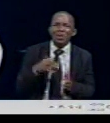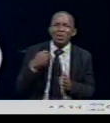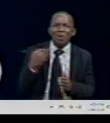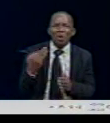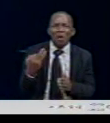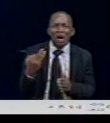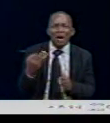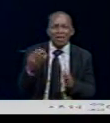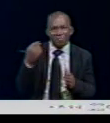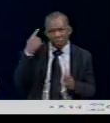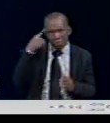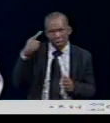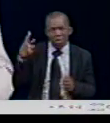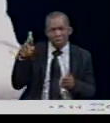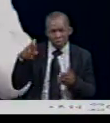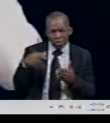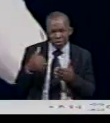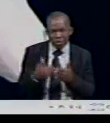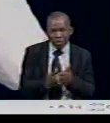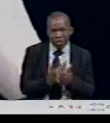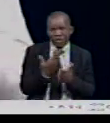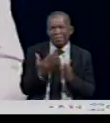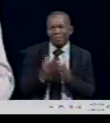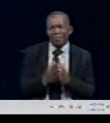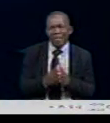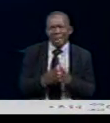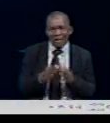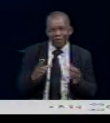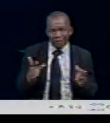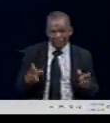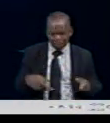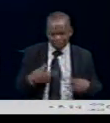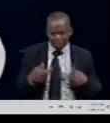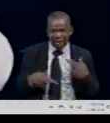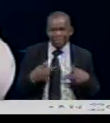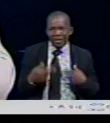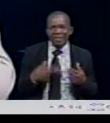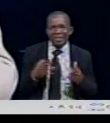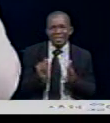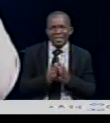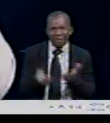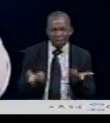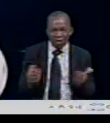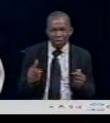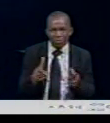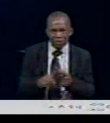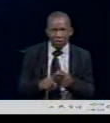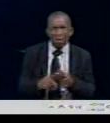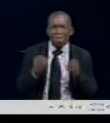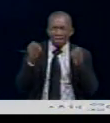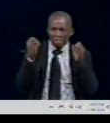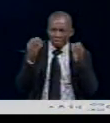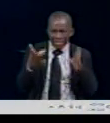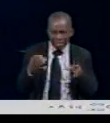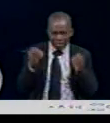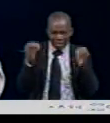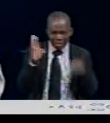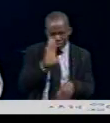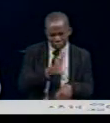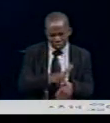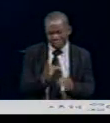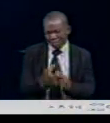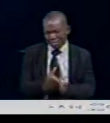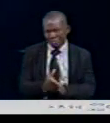the renewal, as well as for the revival that had come to other ministries